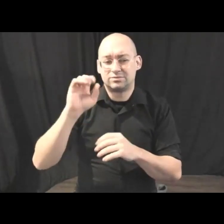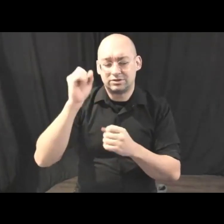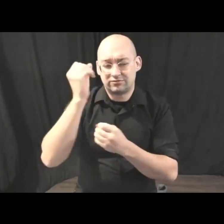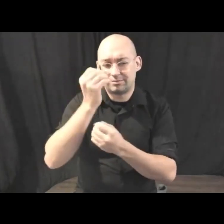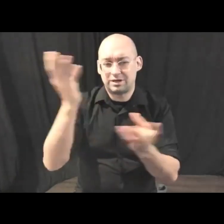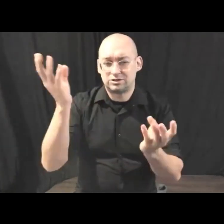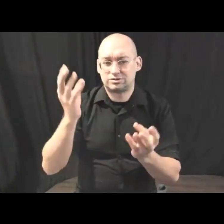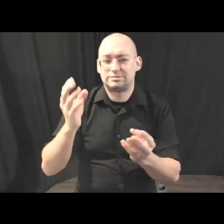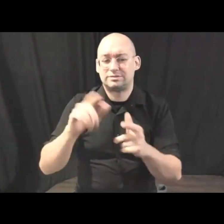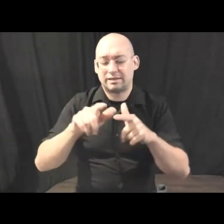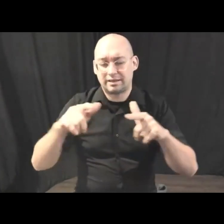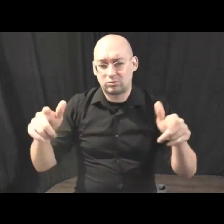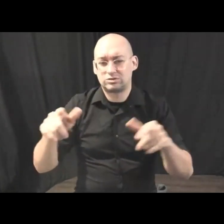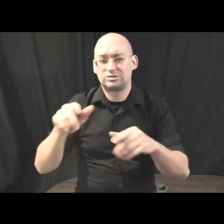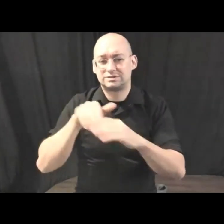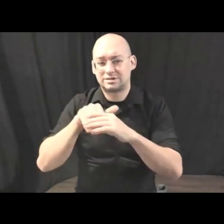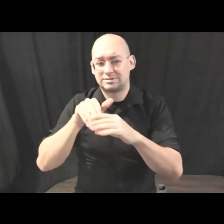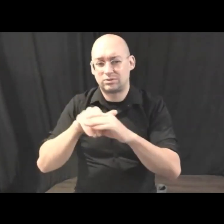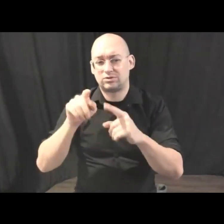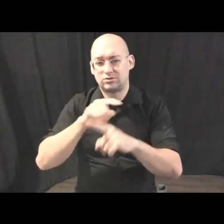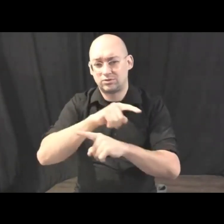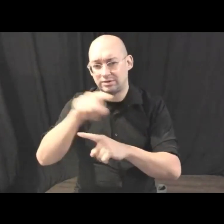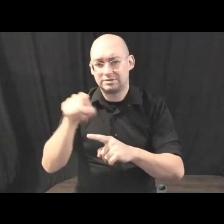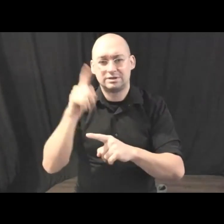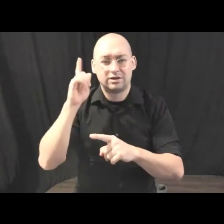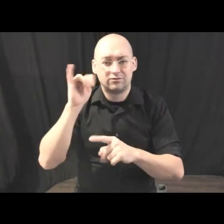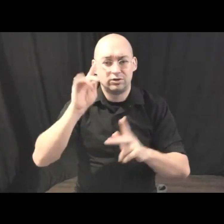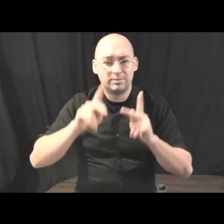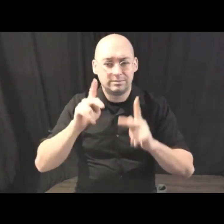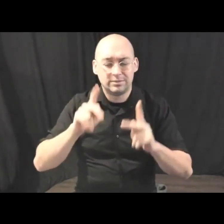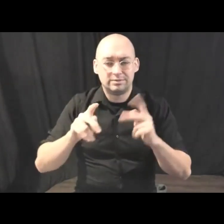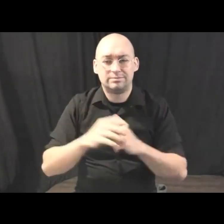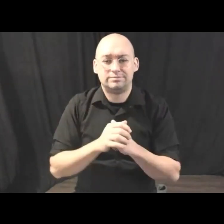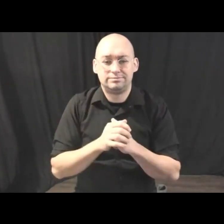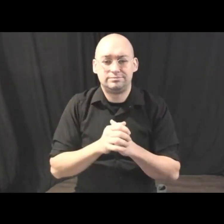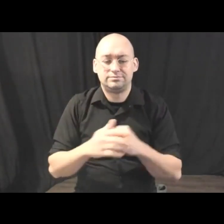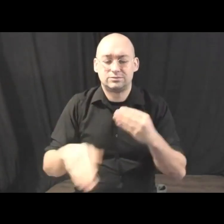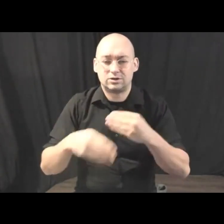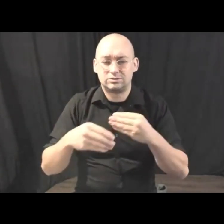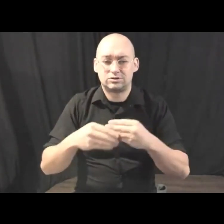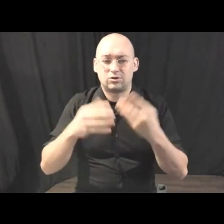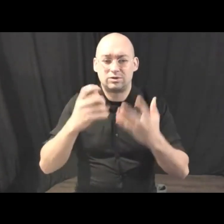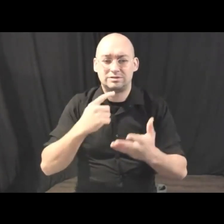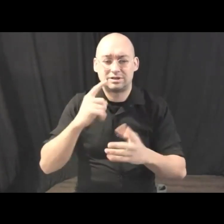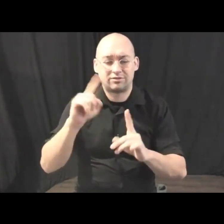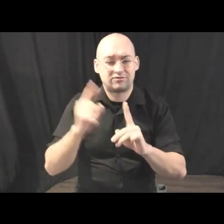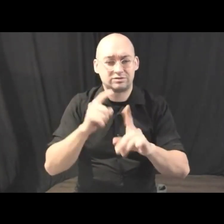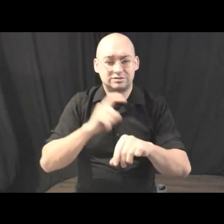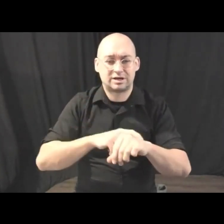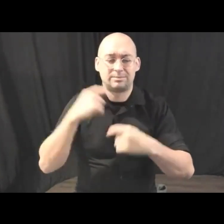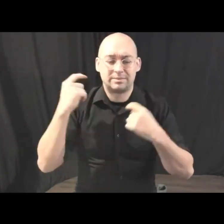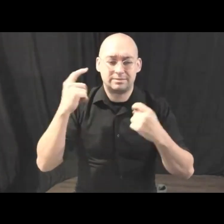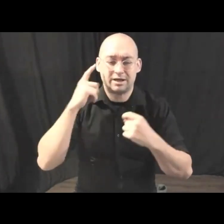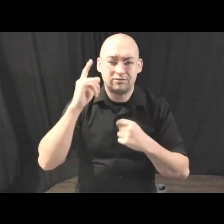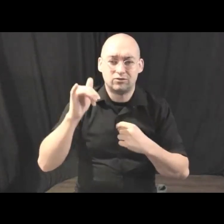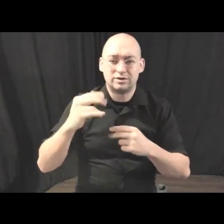in languages of our California residents? And then I also want to note that for the first time in California's history, we conducted a quality of